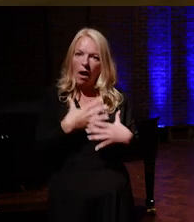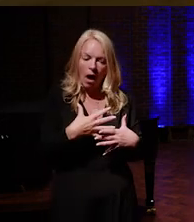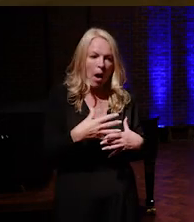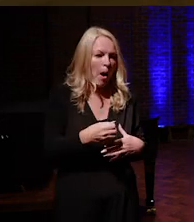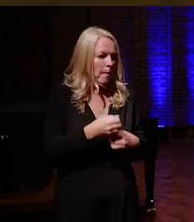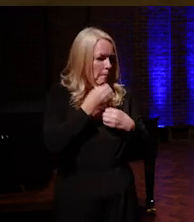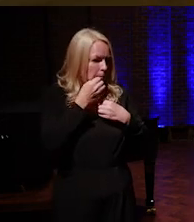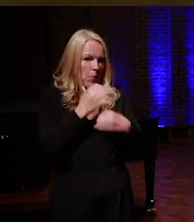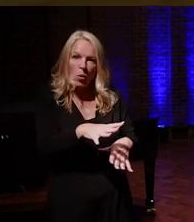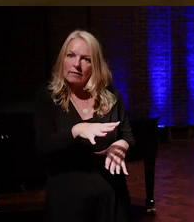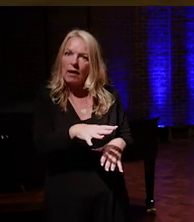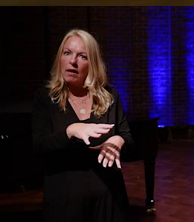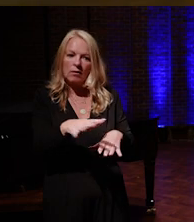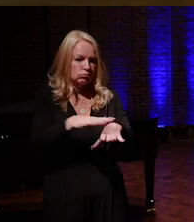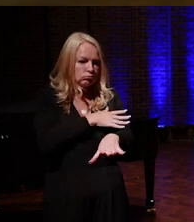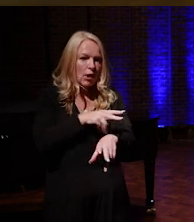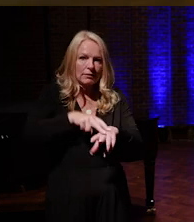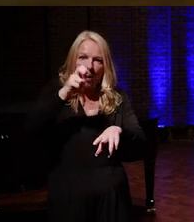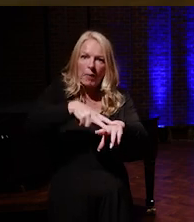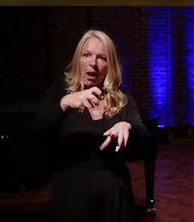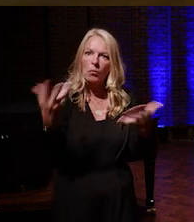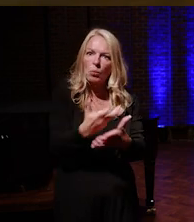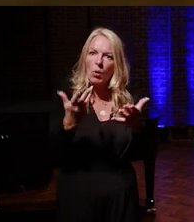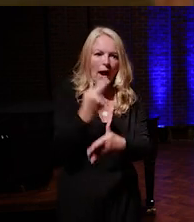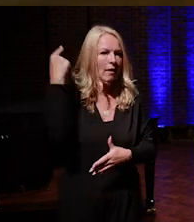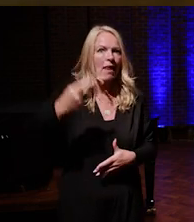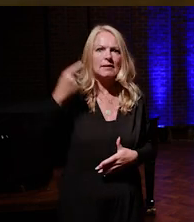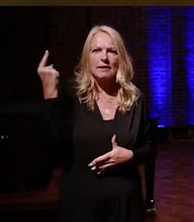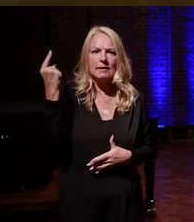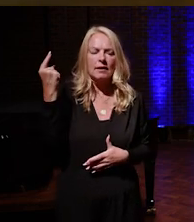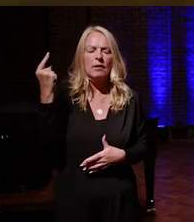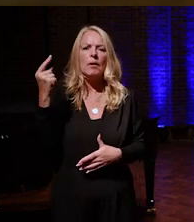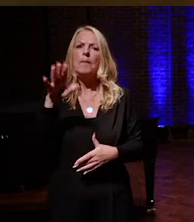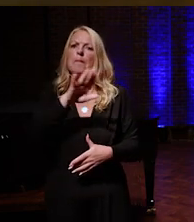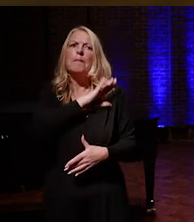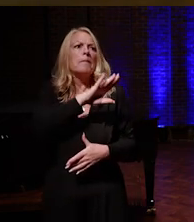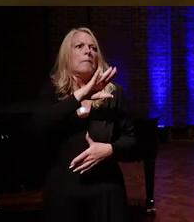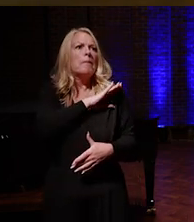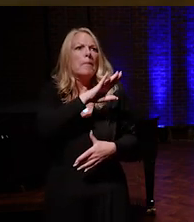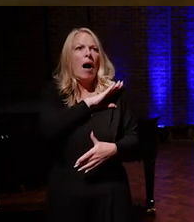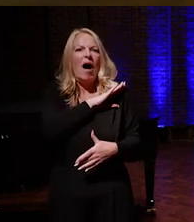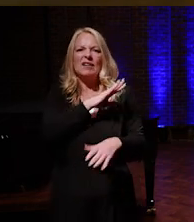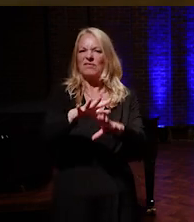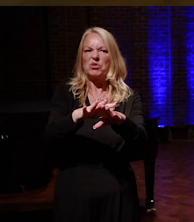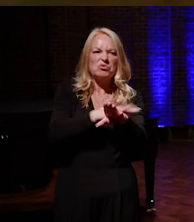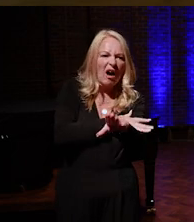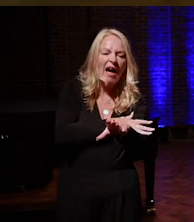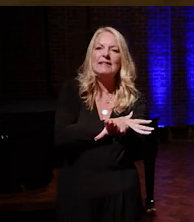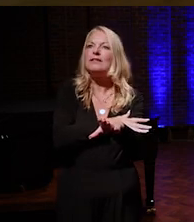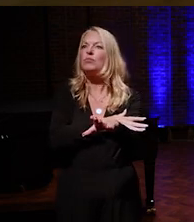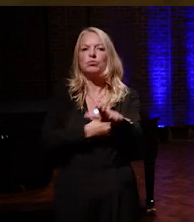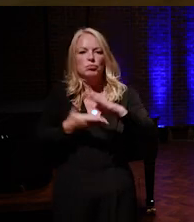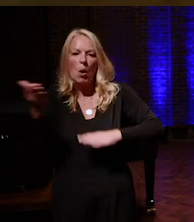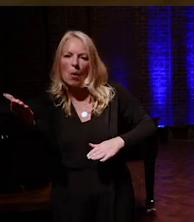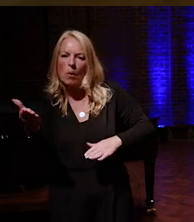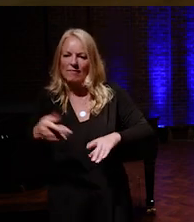existed in the centre of London. Most people think of parks as places of grass for your picnics and to play